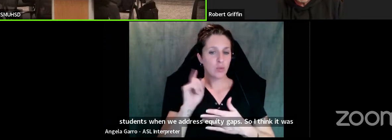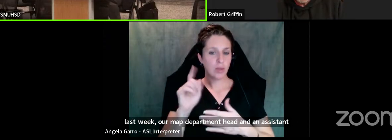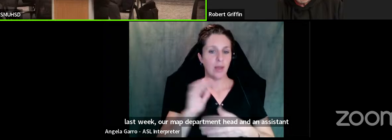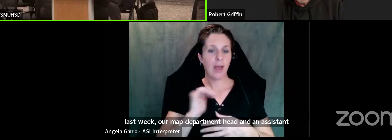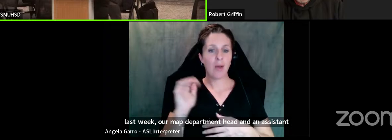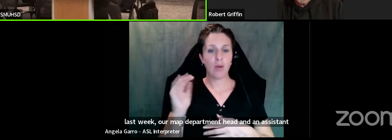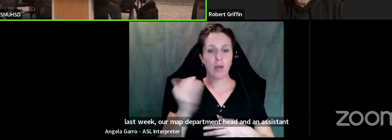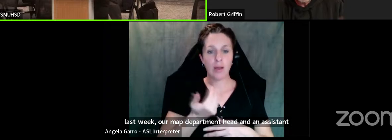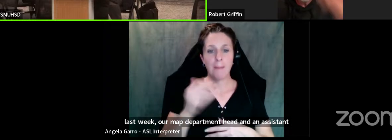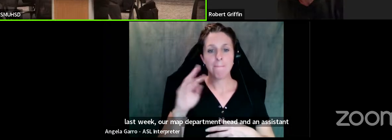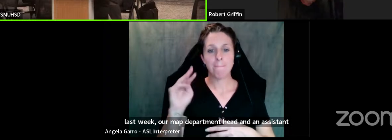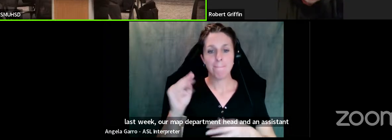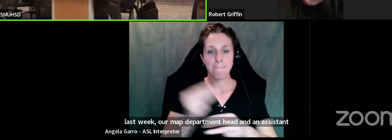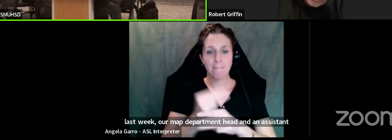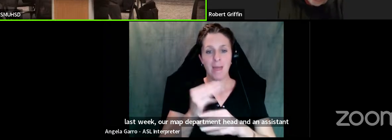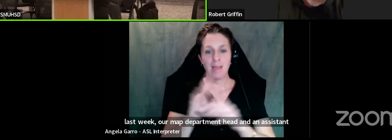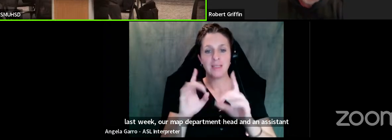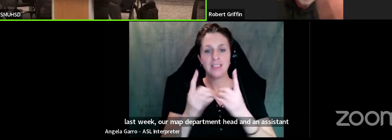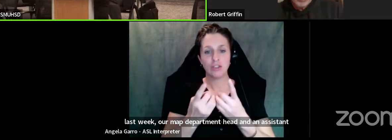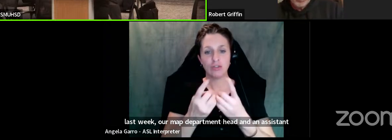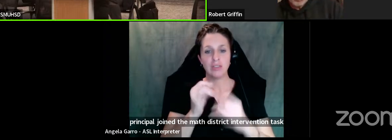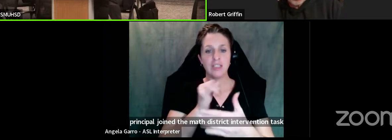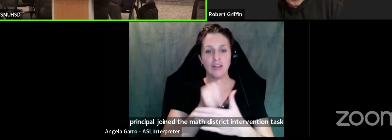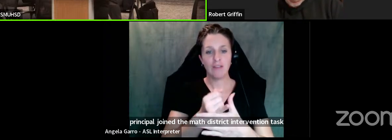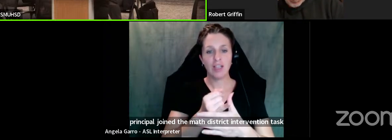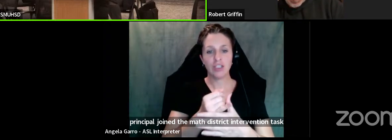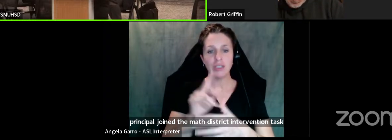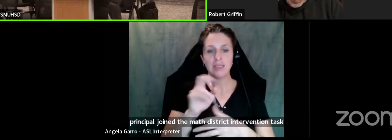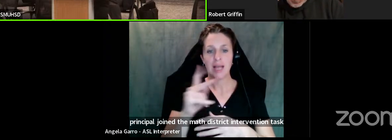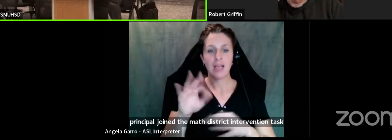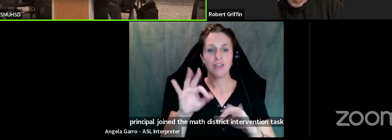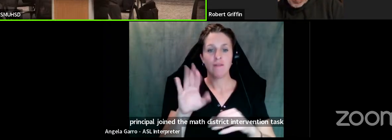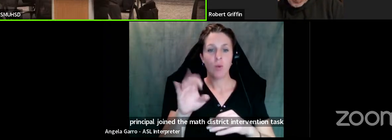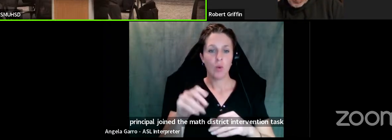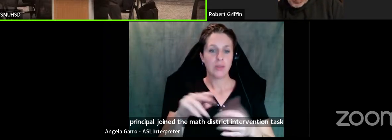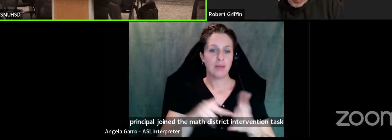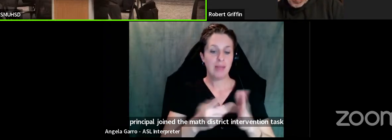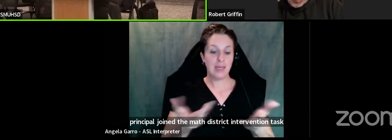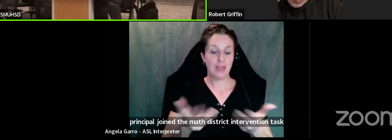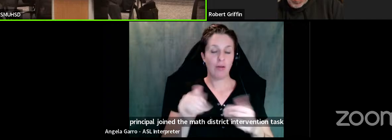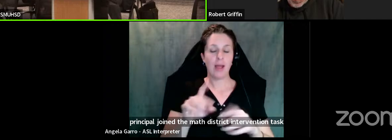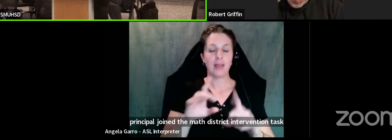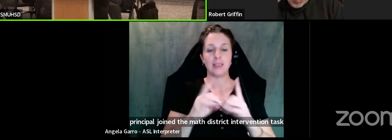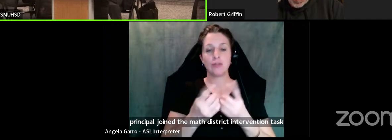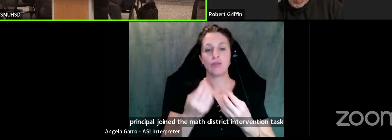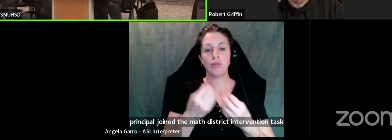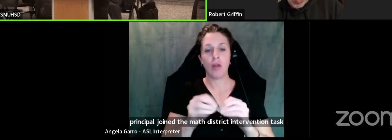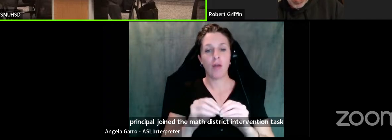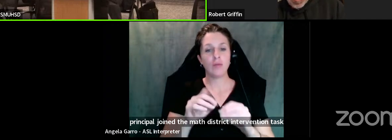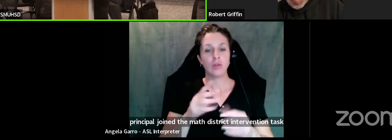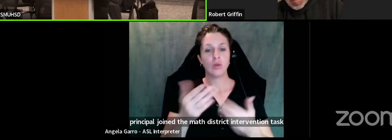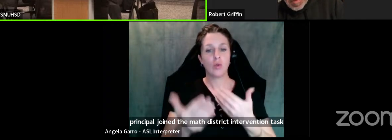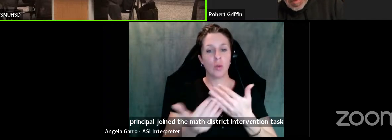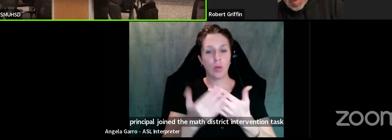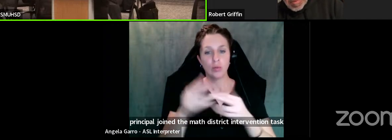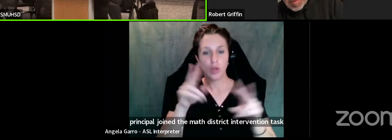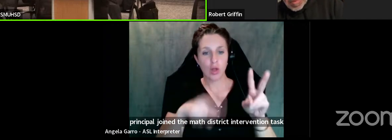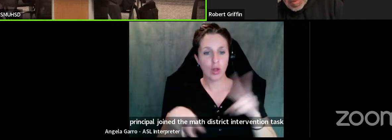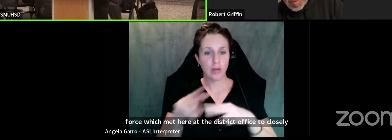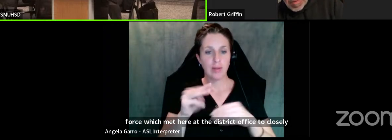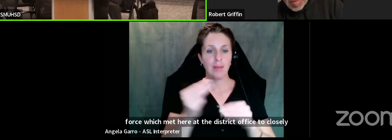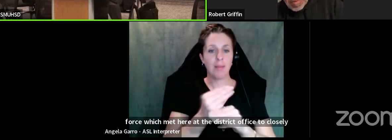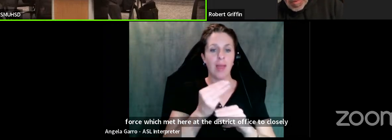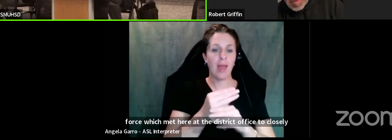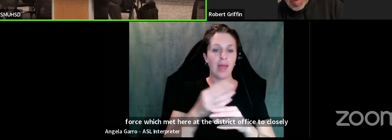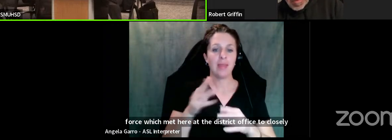district intervention task force, which met here at the district office to closely look at the math pathways